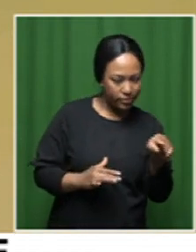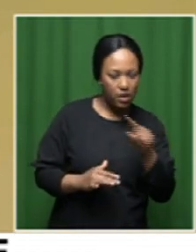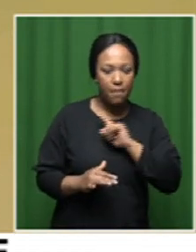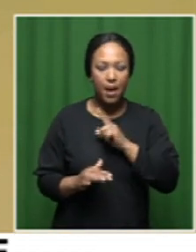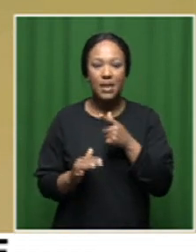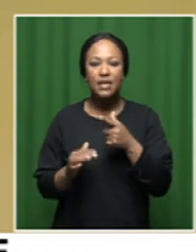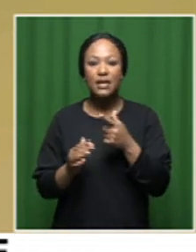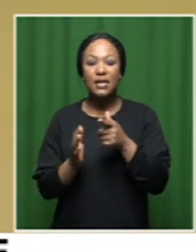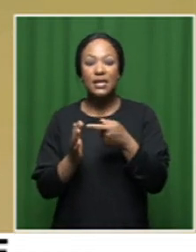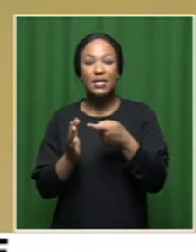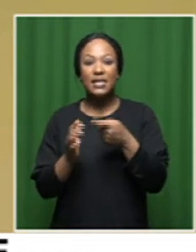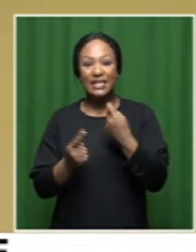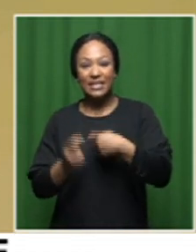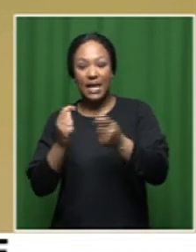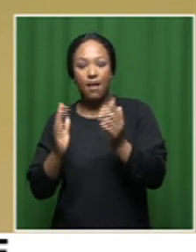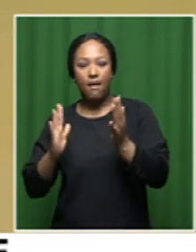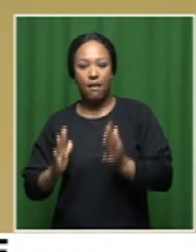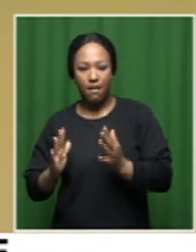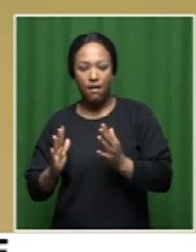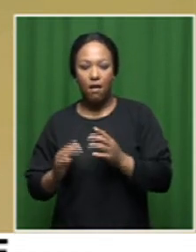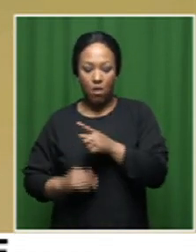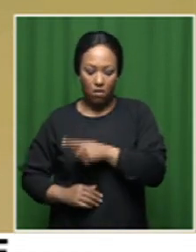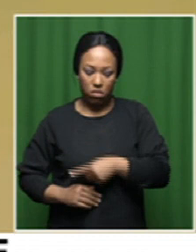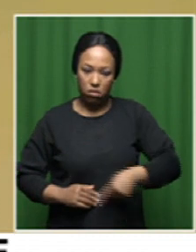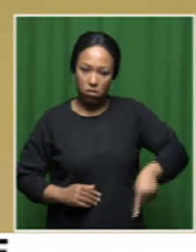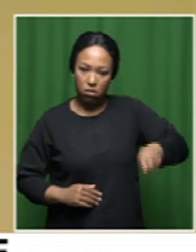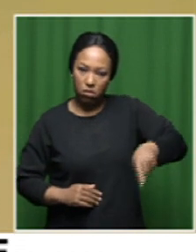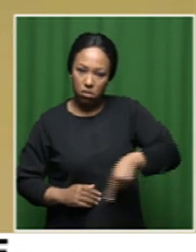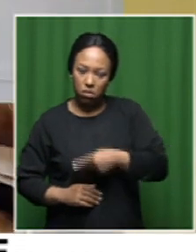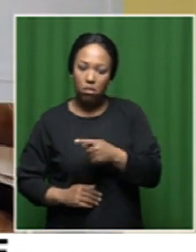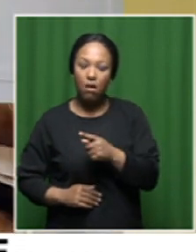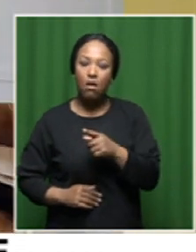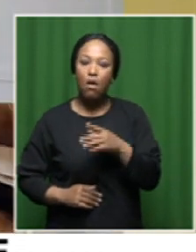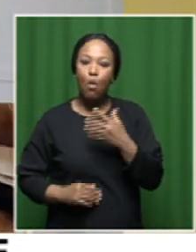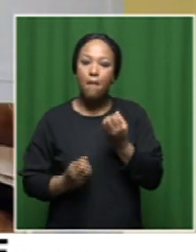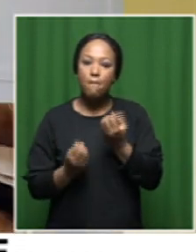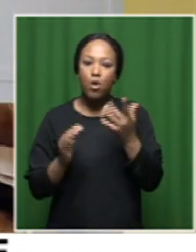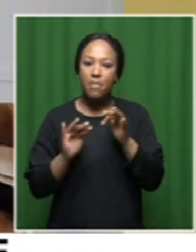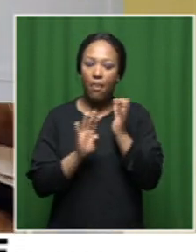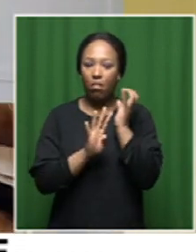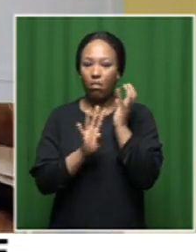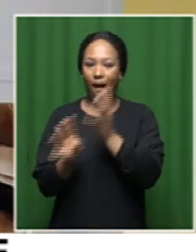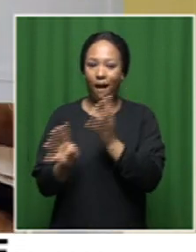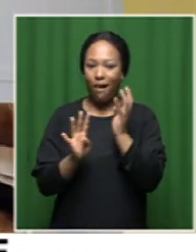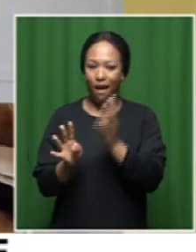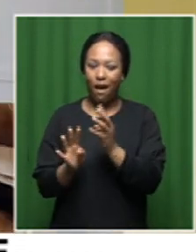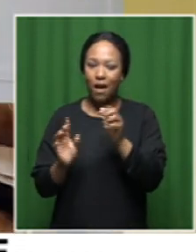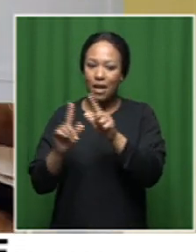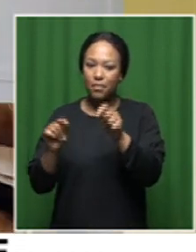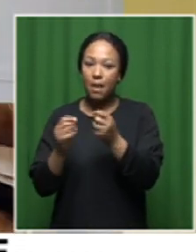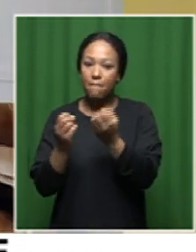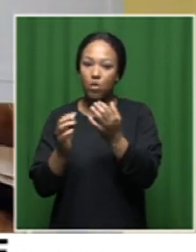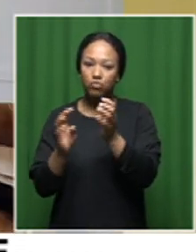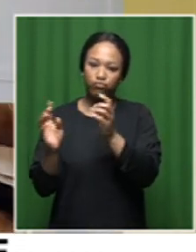market has certainly been prevalent in the coastal regions because, again, there's a lot of people moving down. There's lots of buyers coming down. So there's